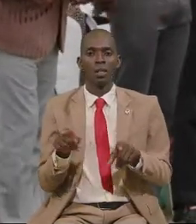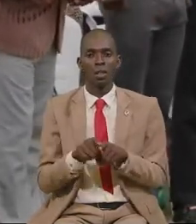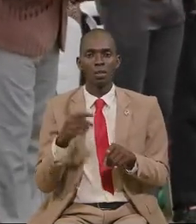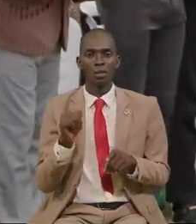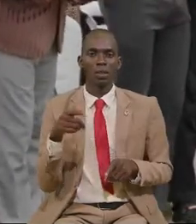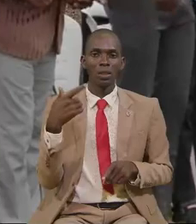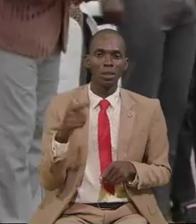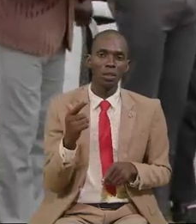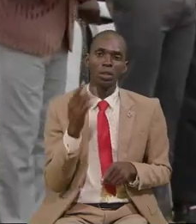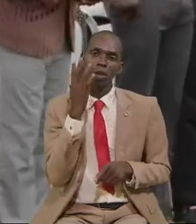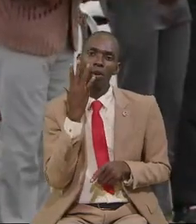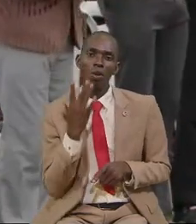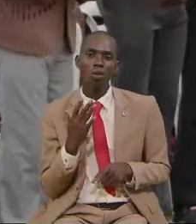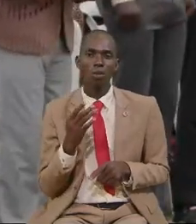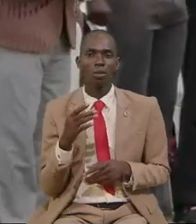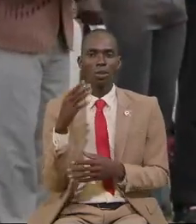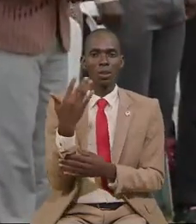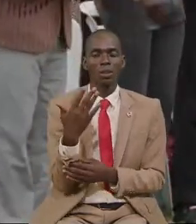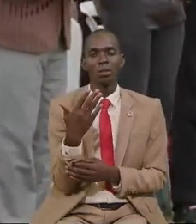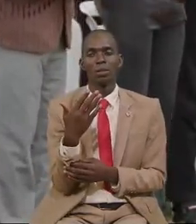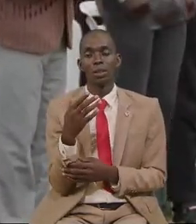in the green grass.